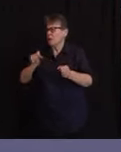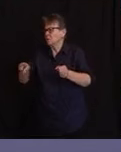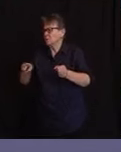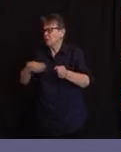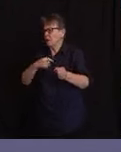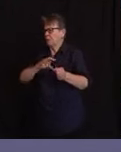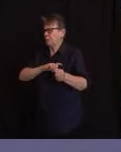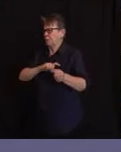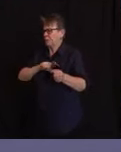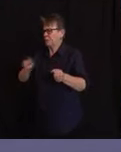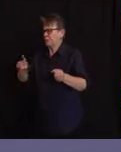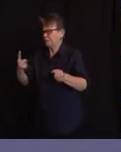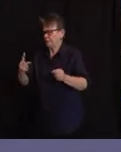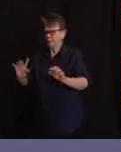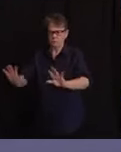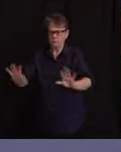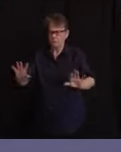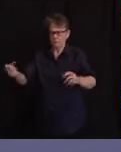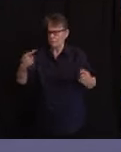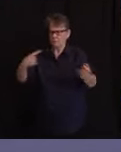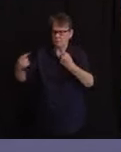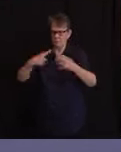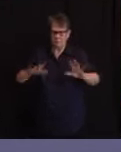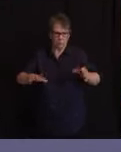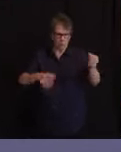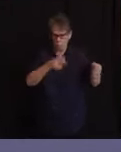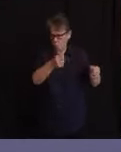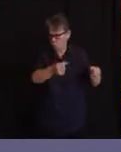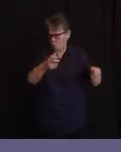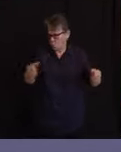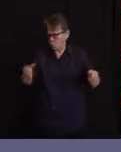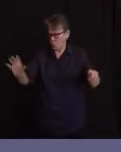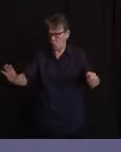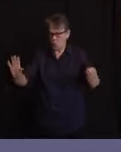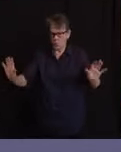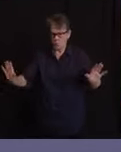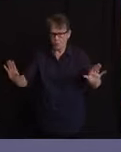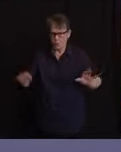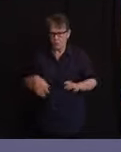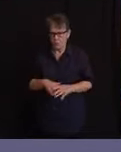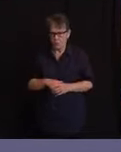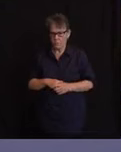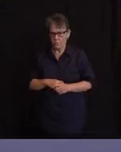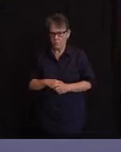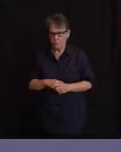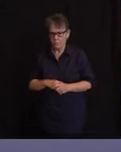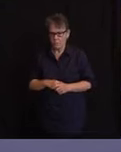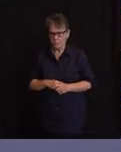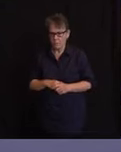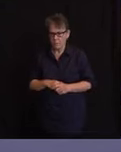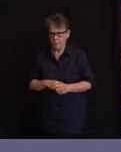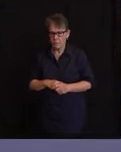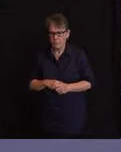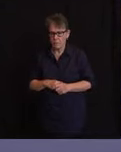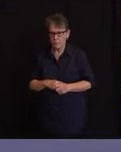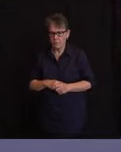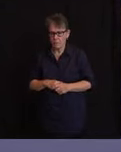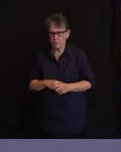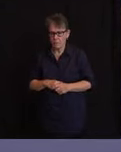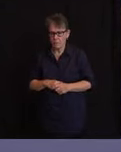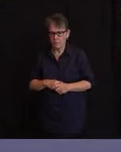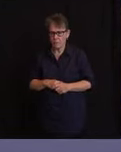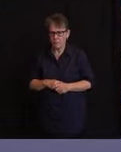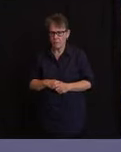through that. This was now, I think, on Monday or yesterday. This came out on Edna Mahan